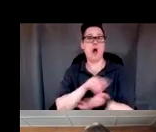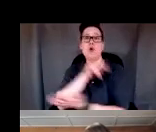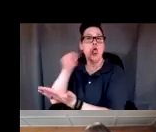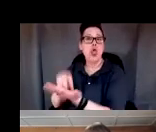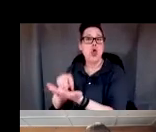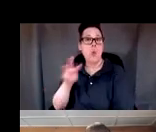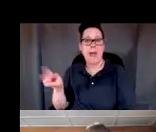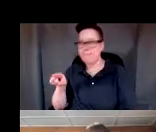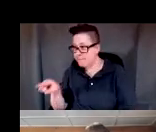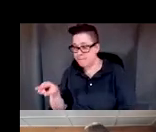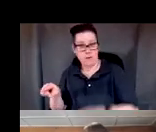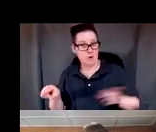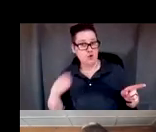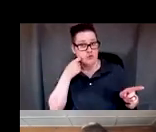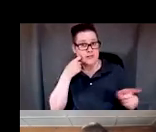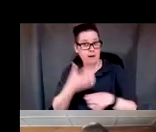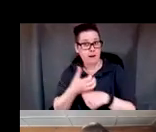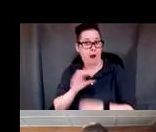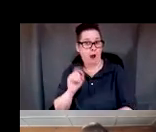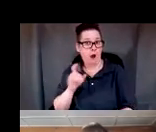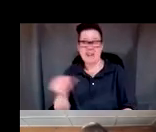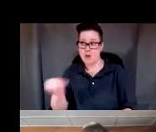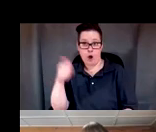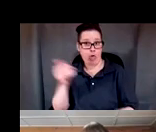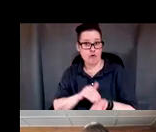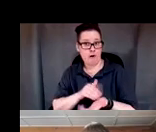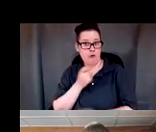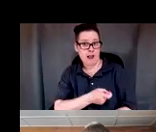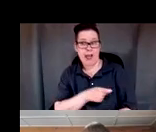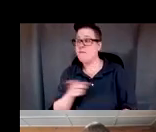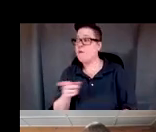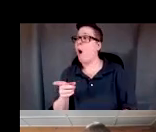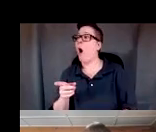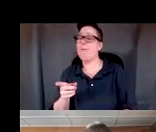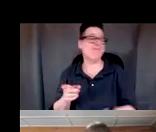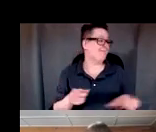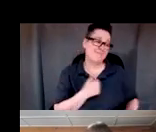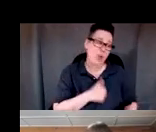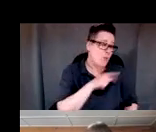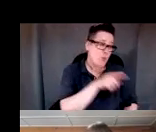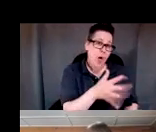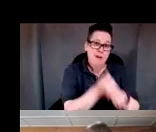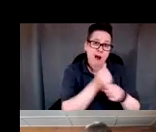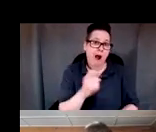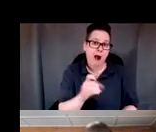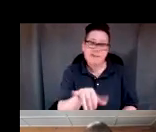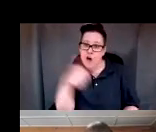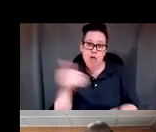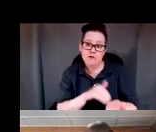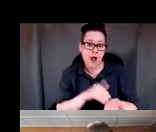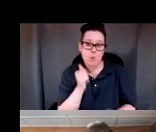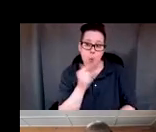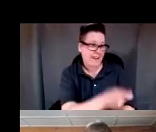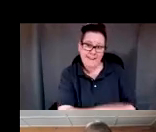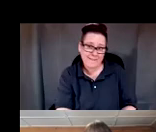prescription for that from any place else. And if they have, then they will not give it to anybody. It's not